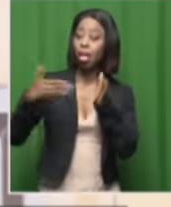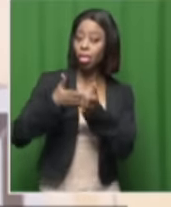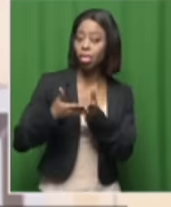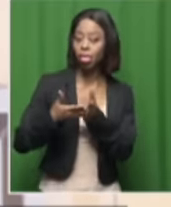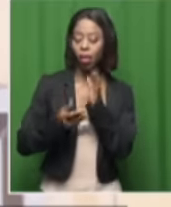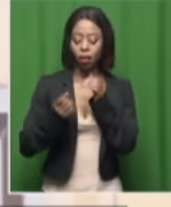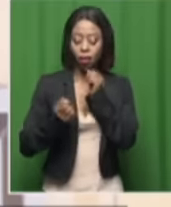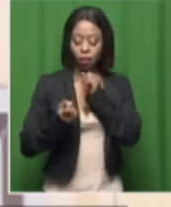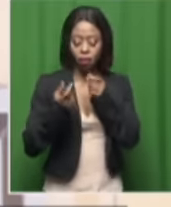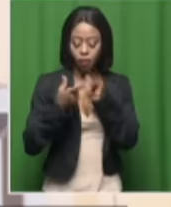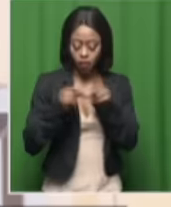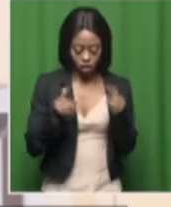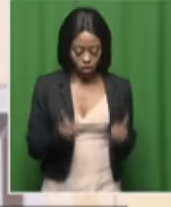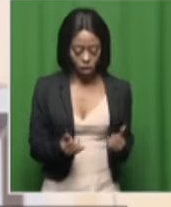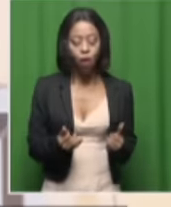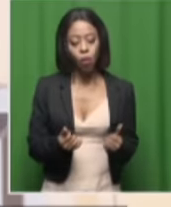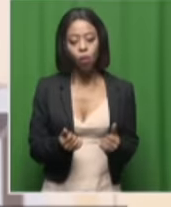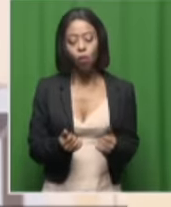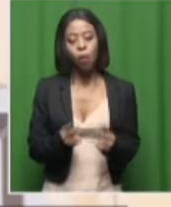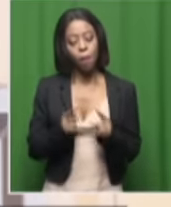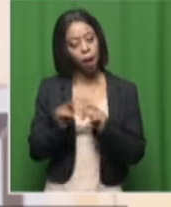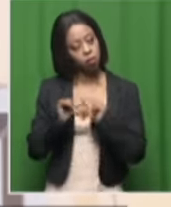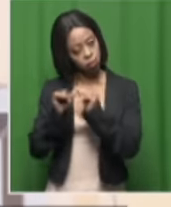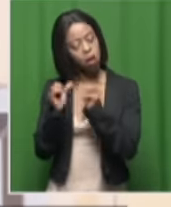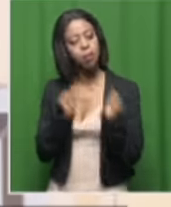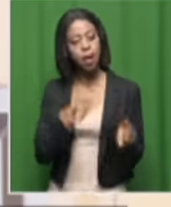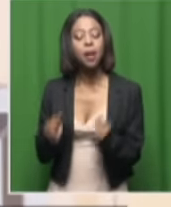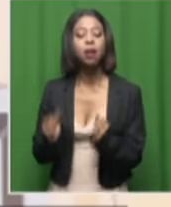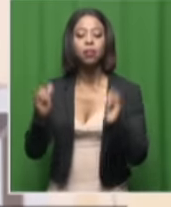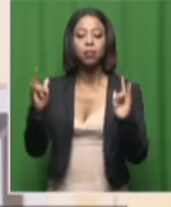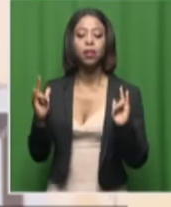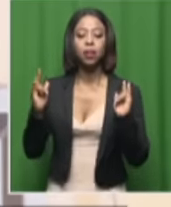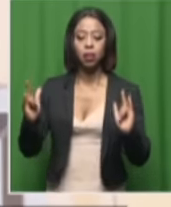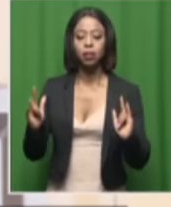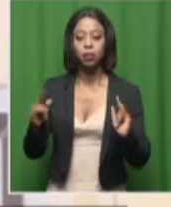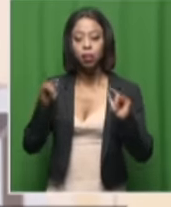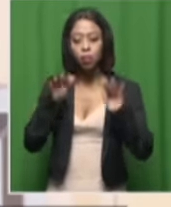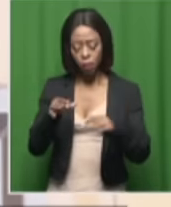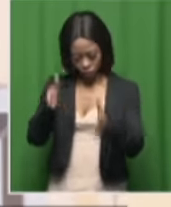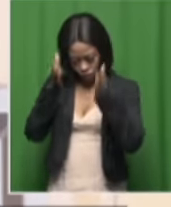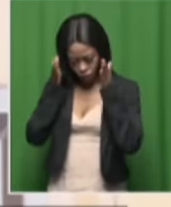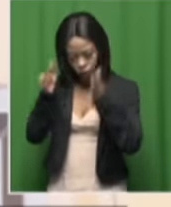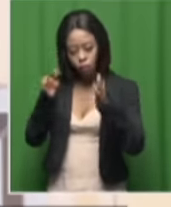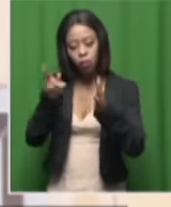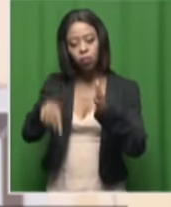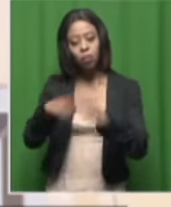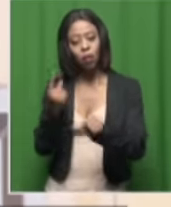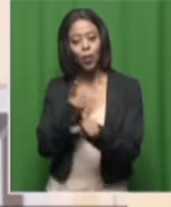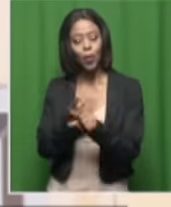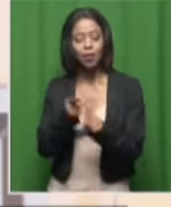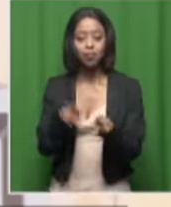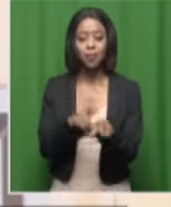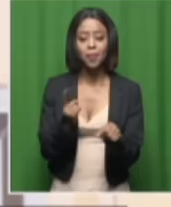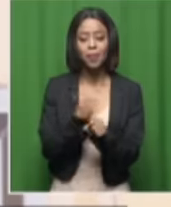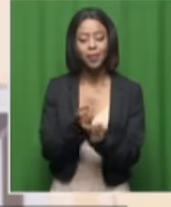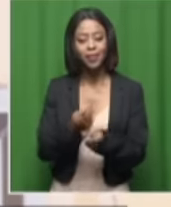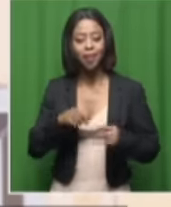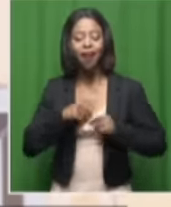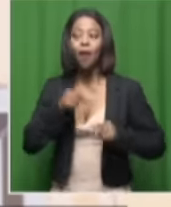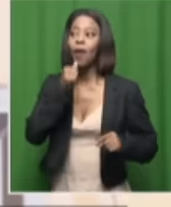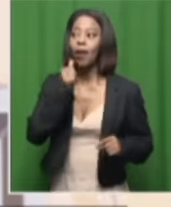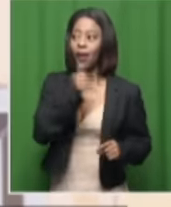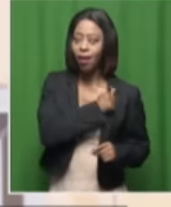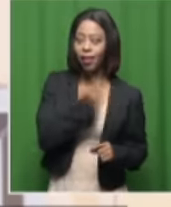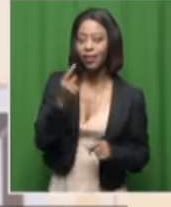now it's just another part of it when it comes to penalties, and we need people to be concentrated. And for us, luckily on the day,